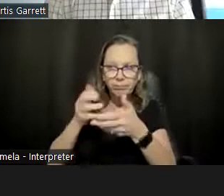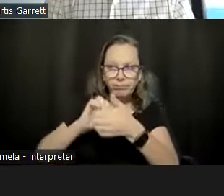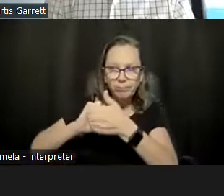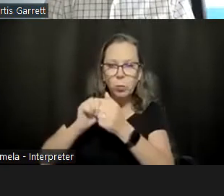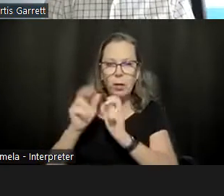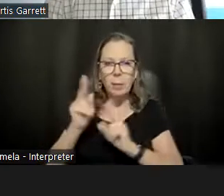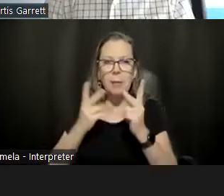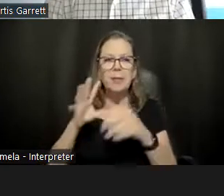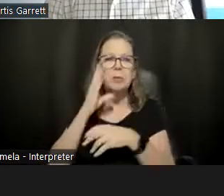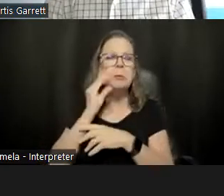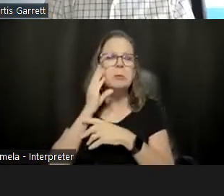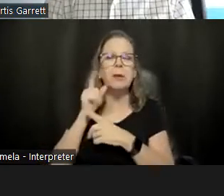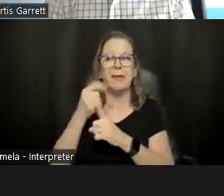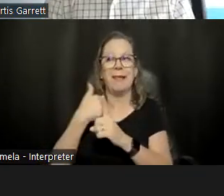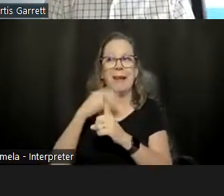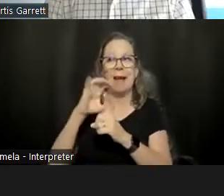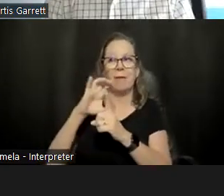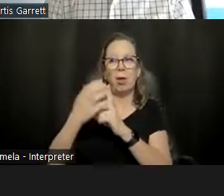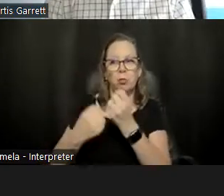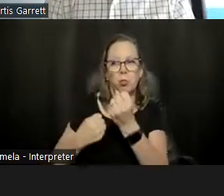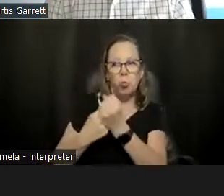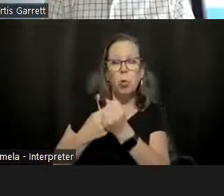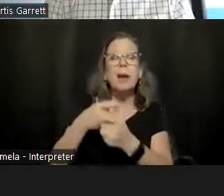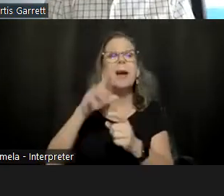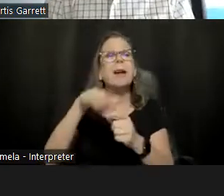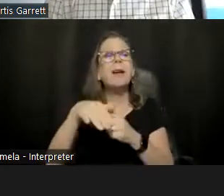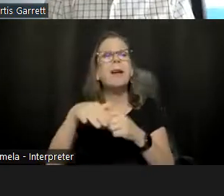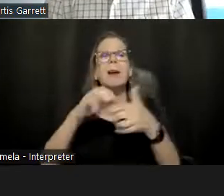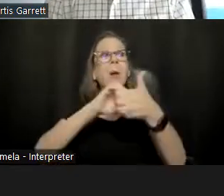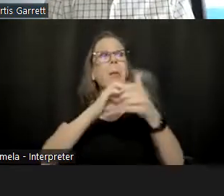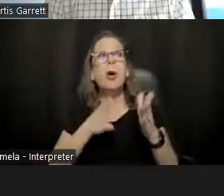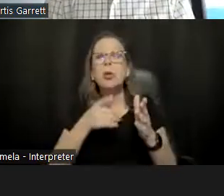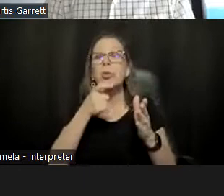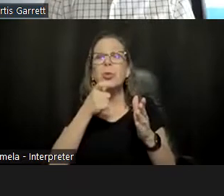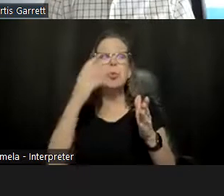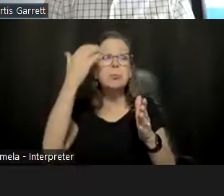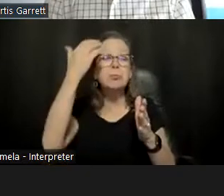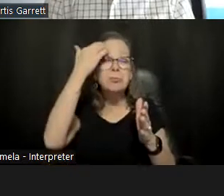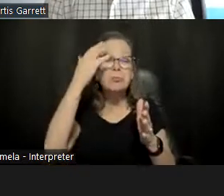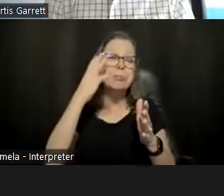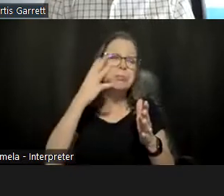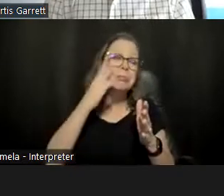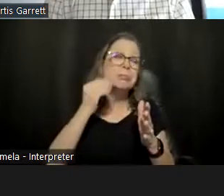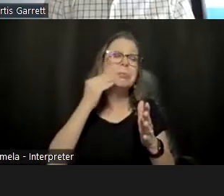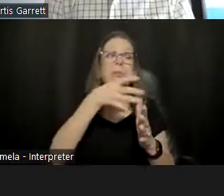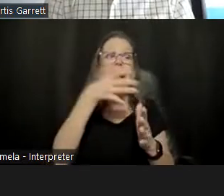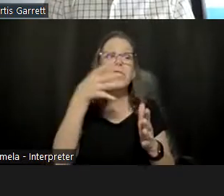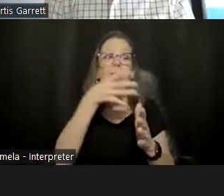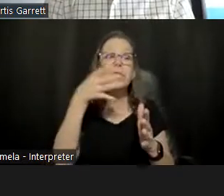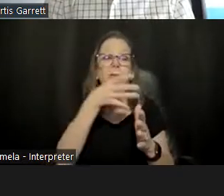cultural support, our agriculture partners, and different